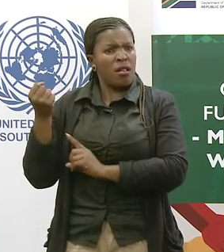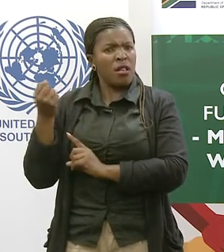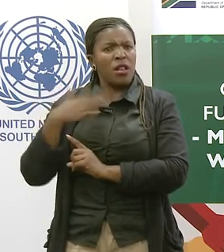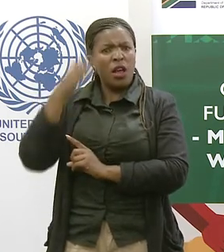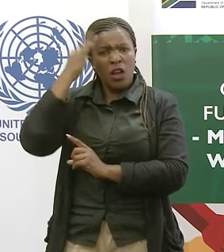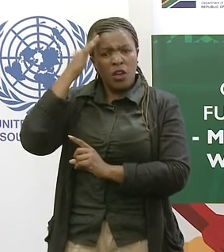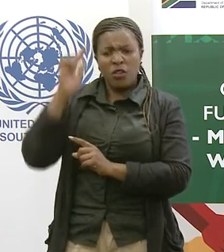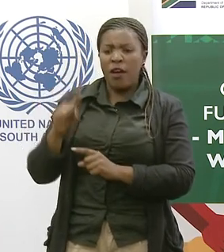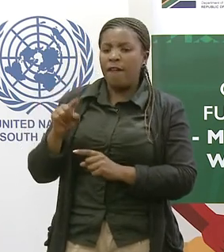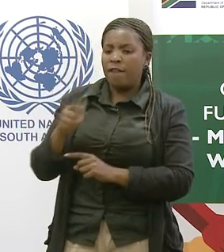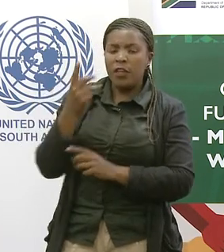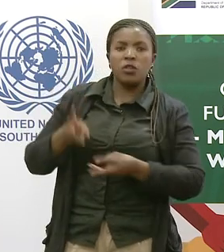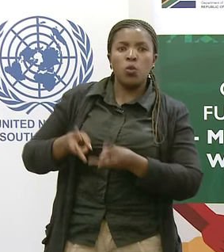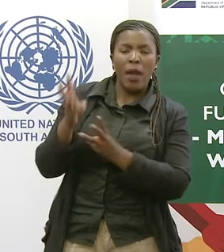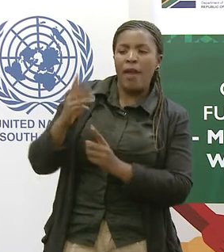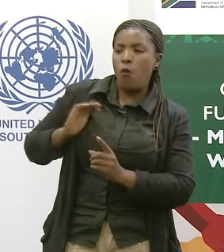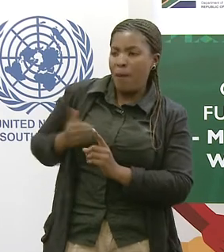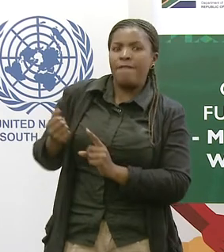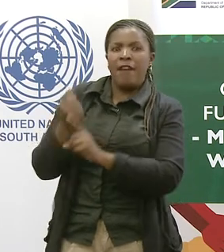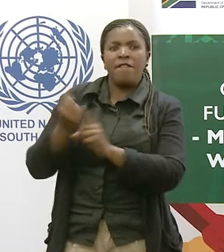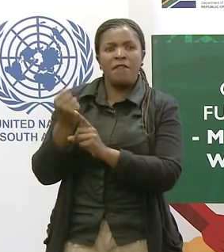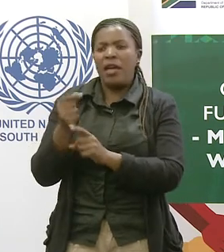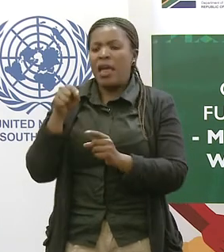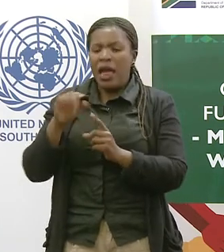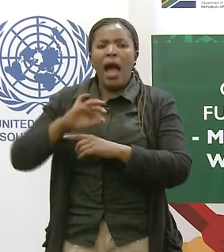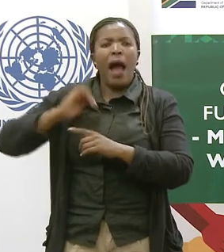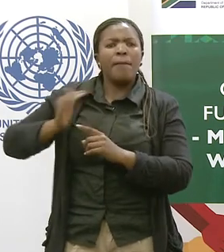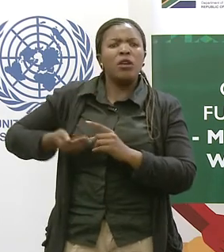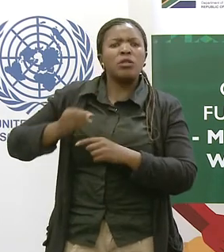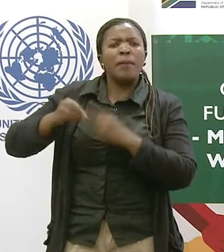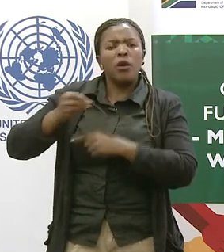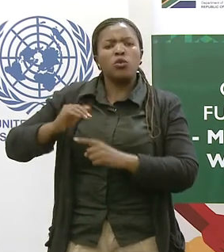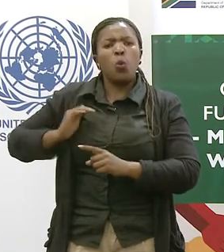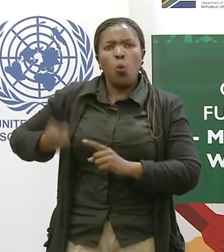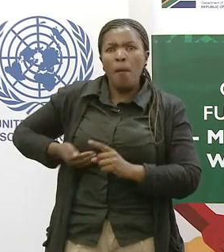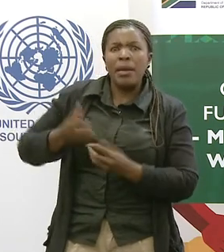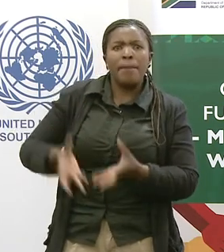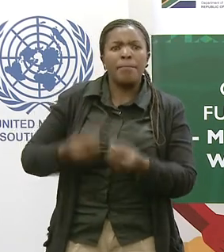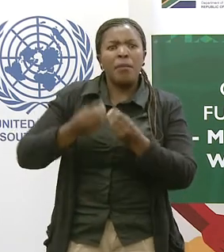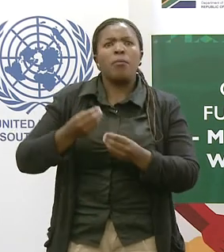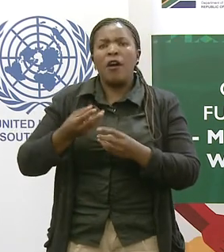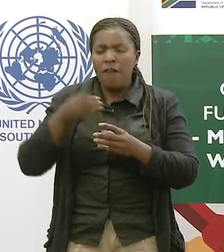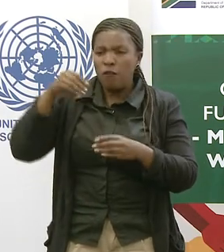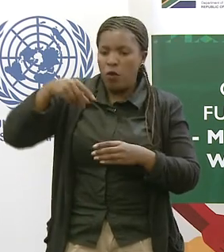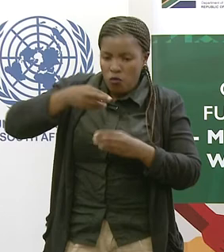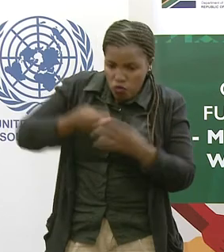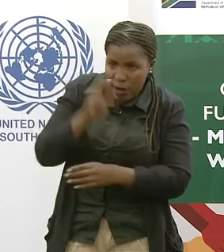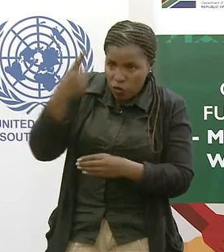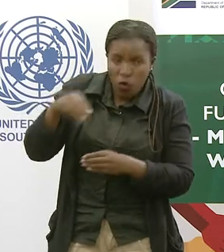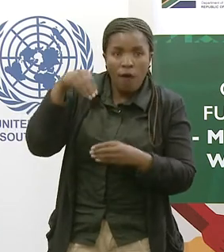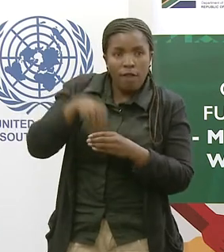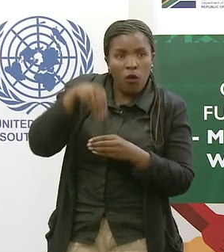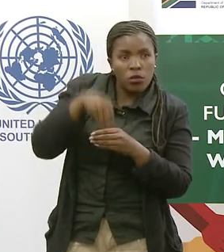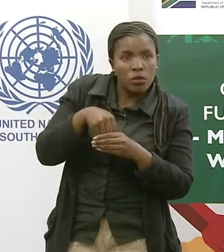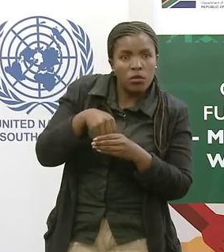there's first wave feminism, which is about women attaining the right to vote, second wave feminism, which is about